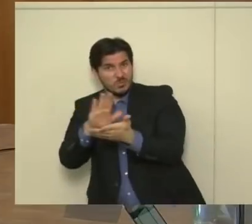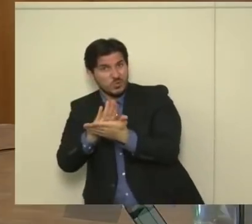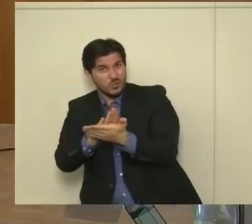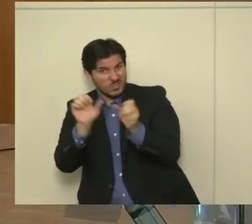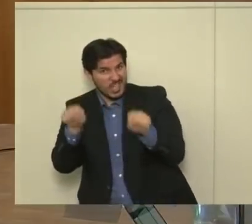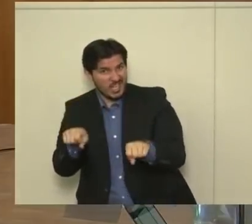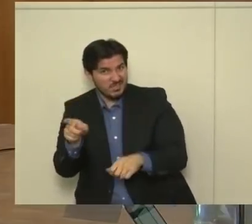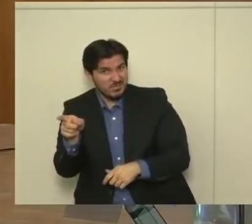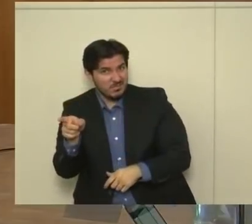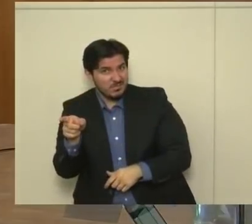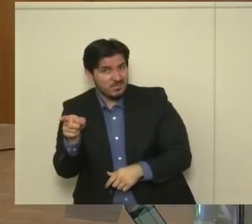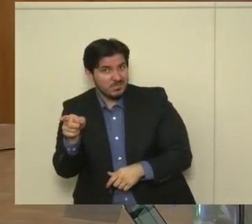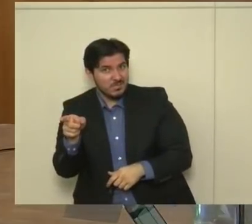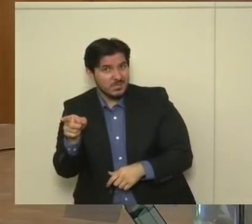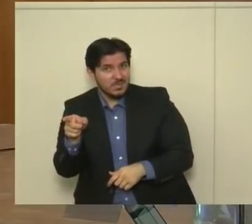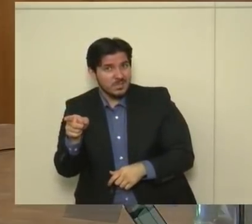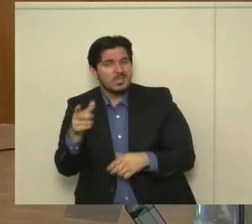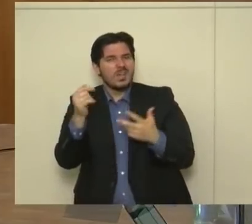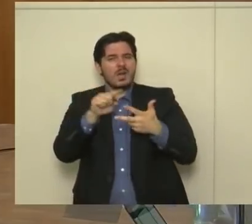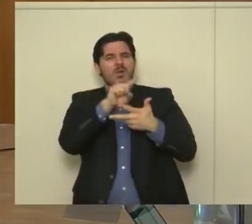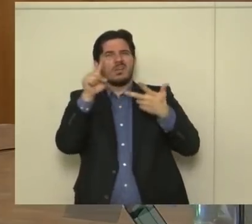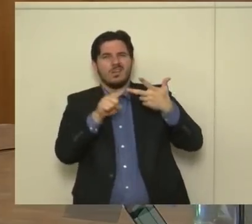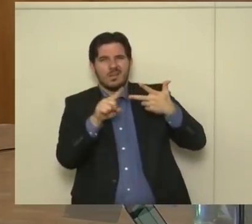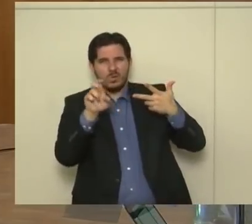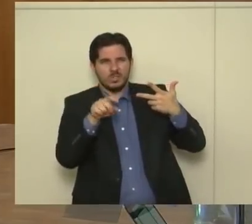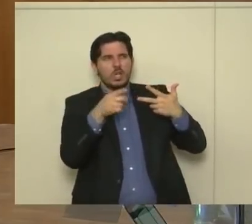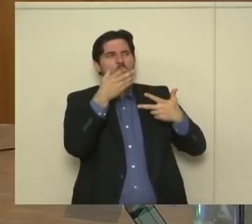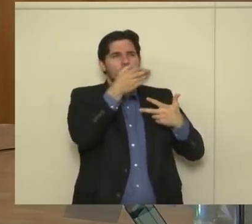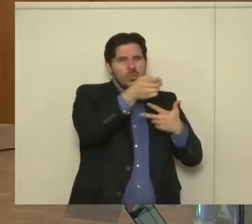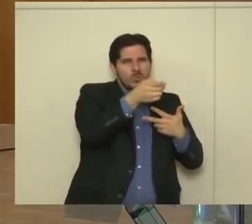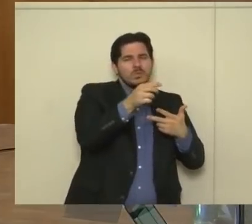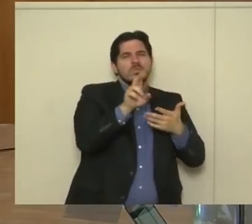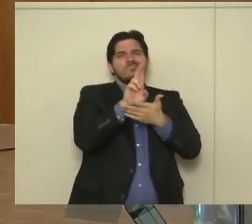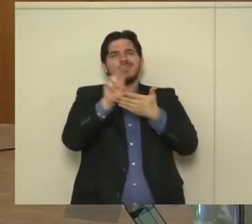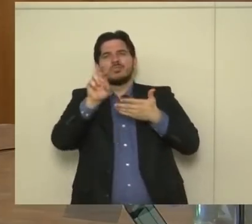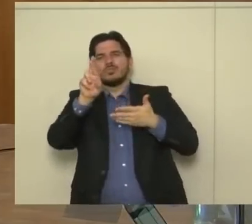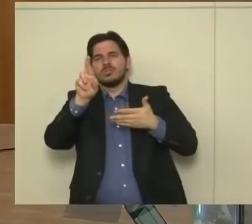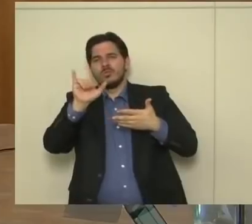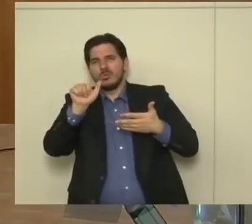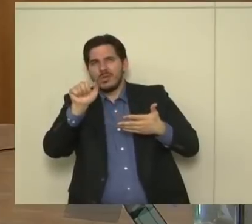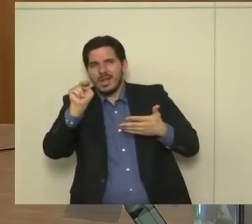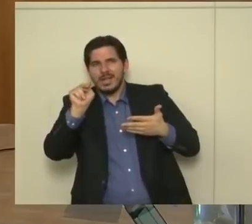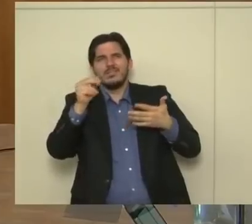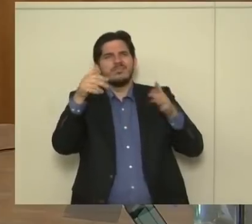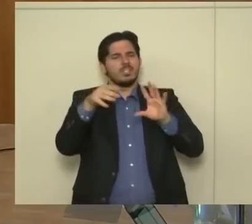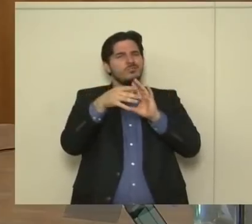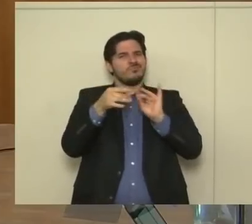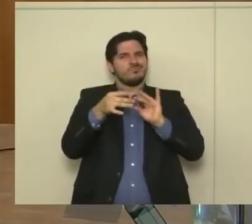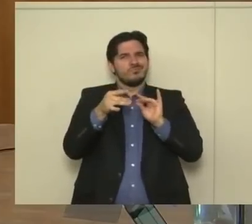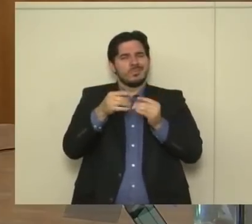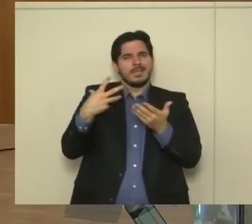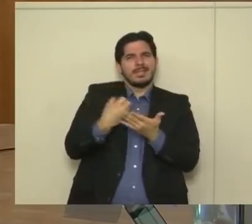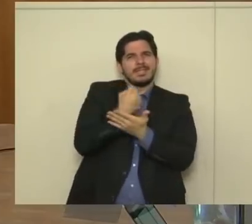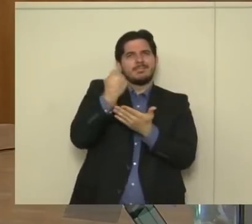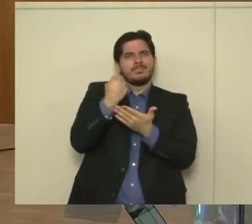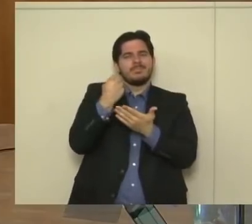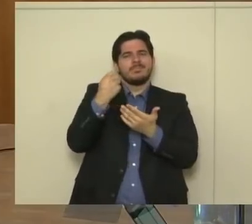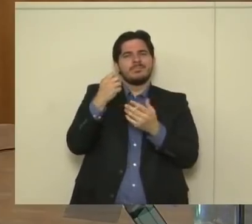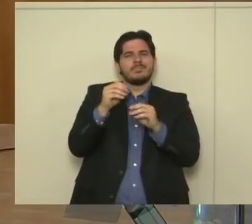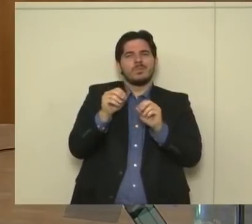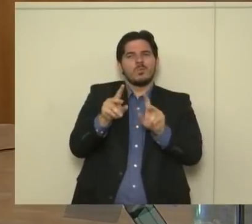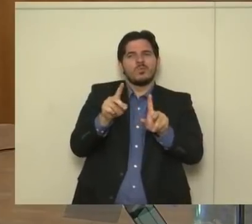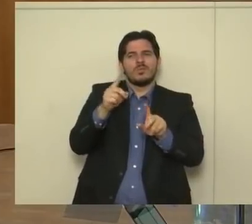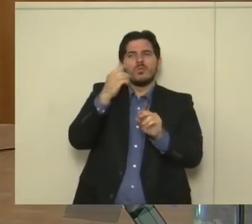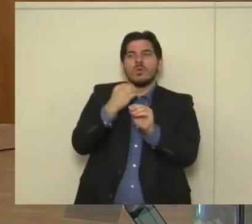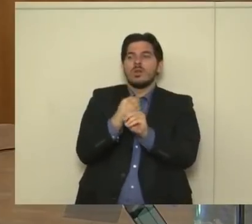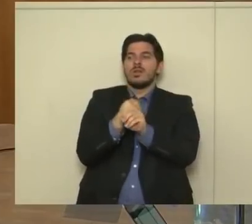know, you said, you and Secretary Ryan said that you're going to preserve this opportunity to opt for remote learning. At